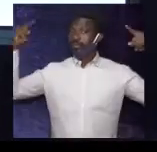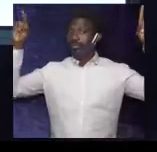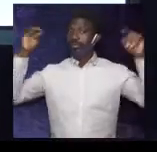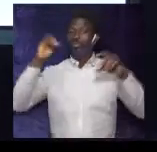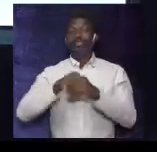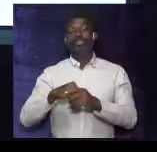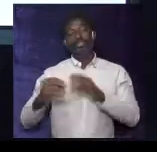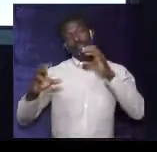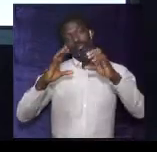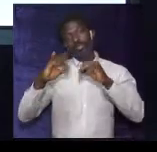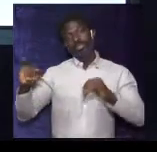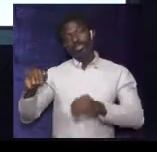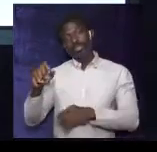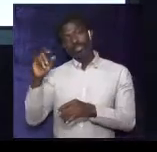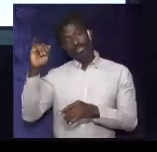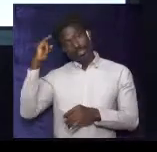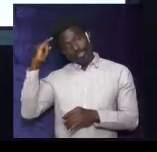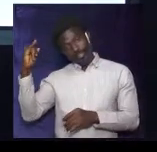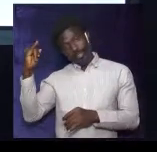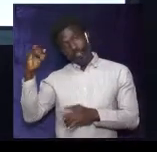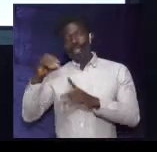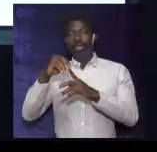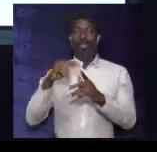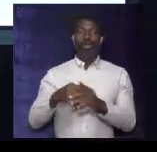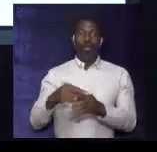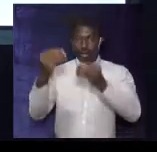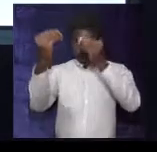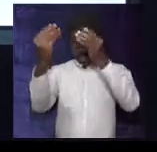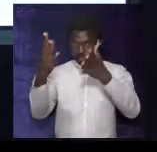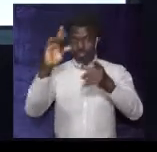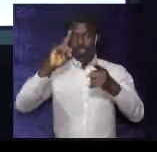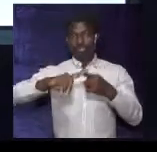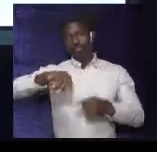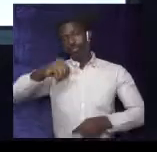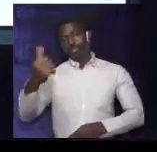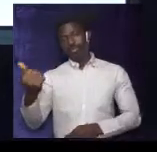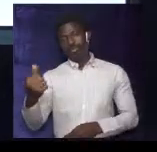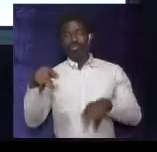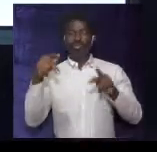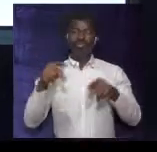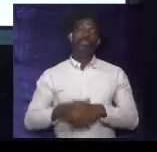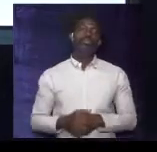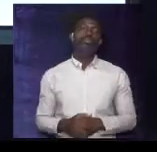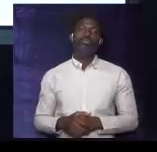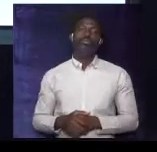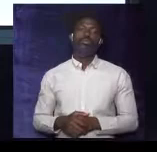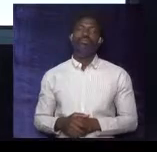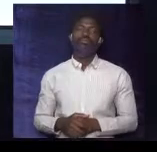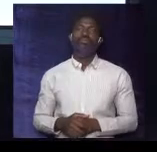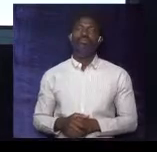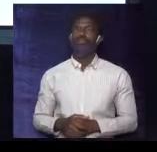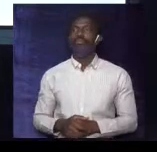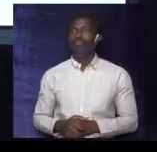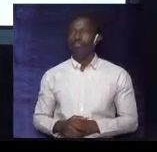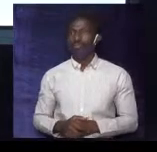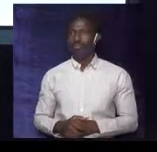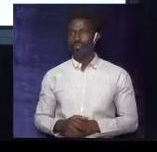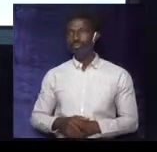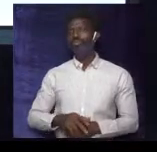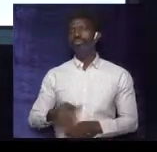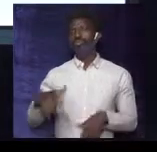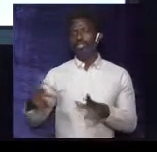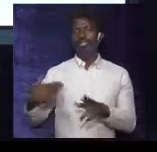else. I repeat, to succeed in communicating ideas or information